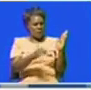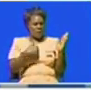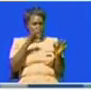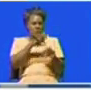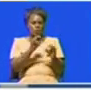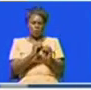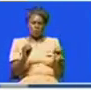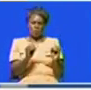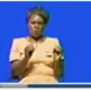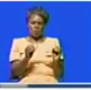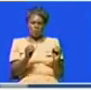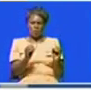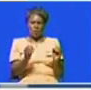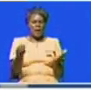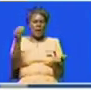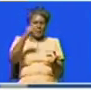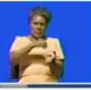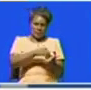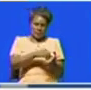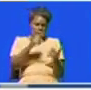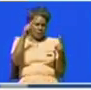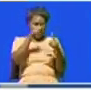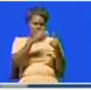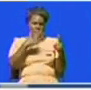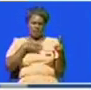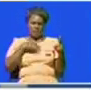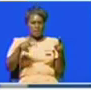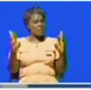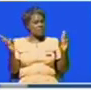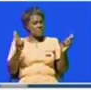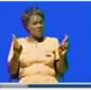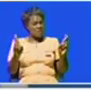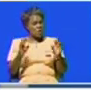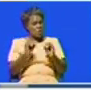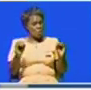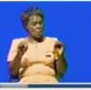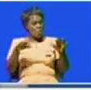have elections. So it's just once again back to my point. Either they are not ready, and